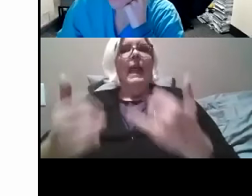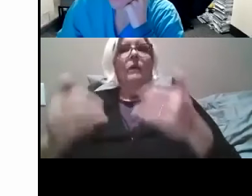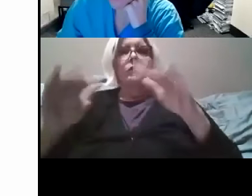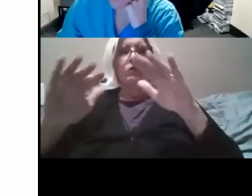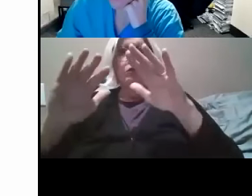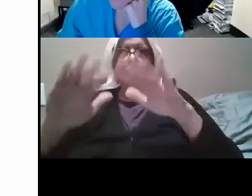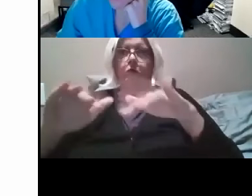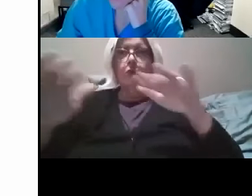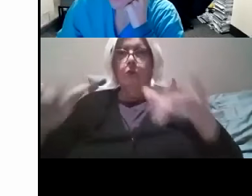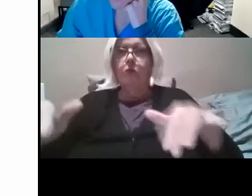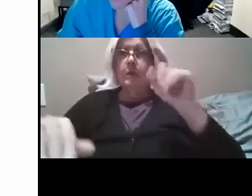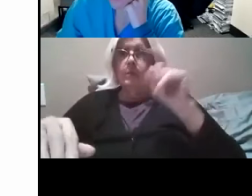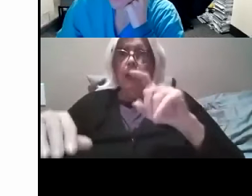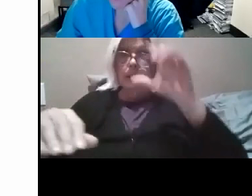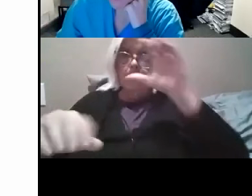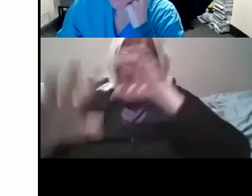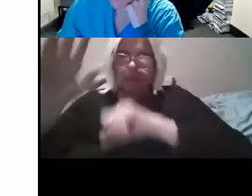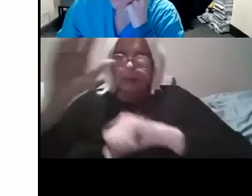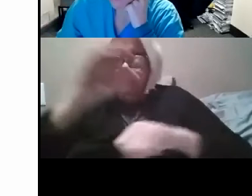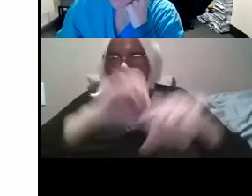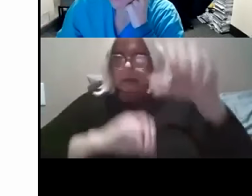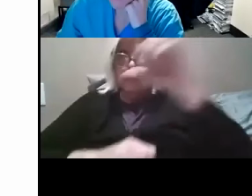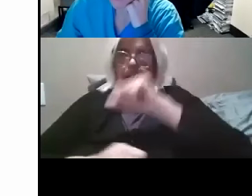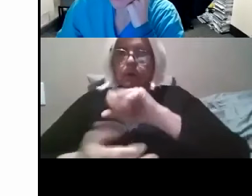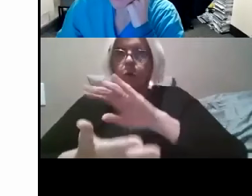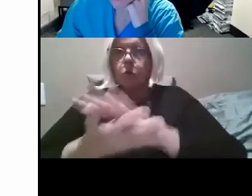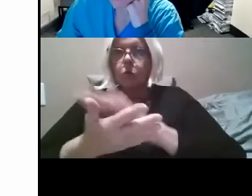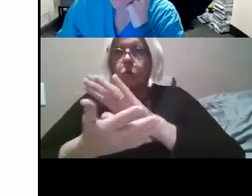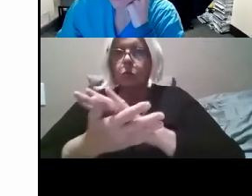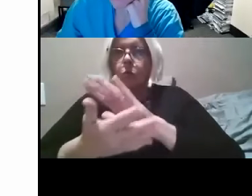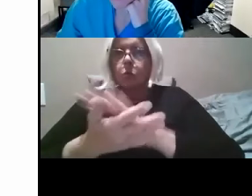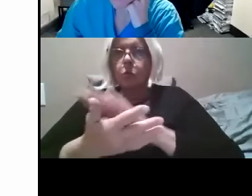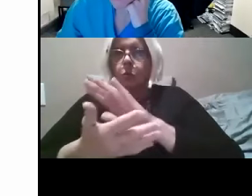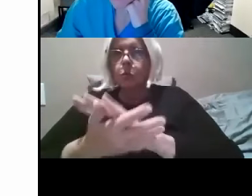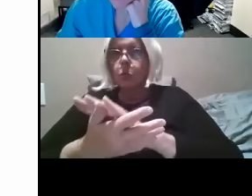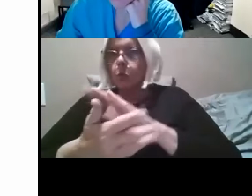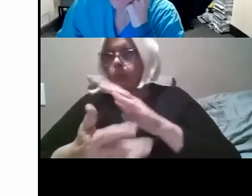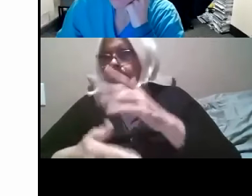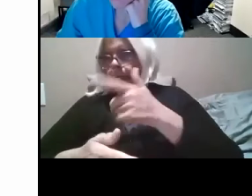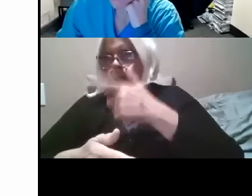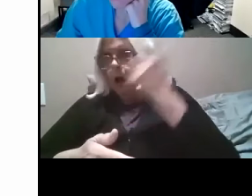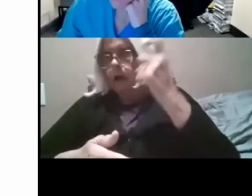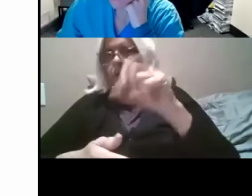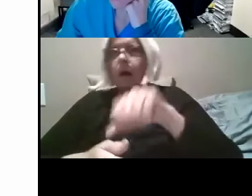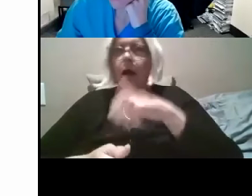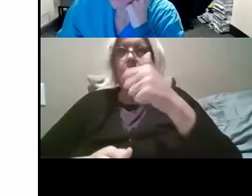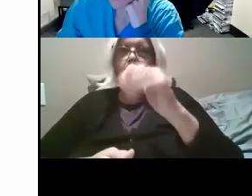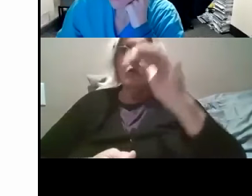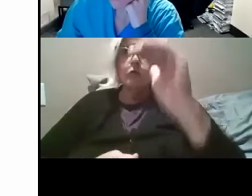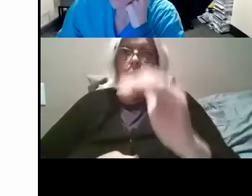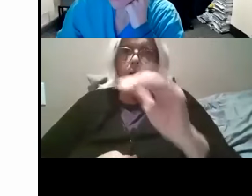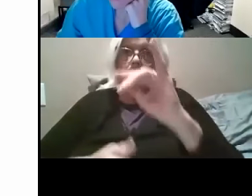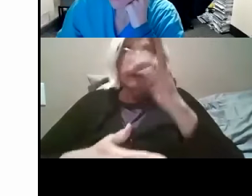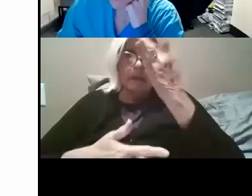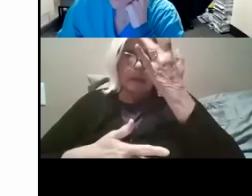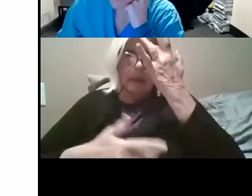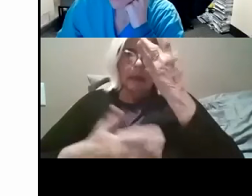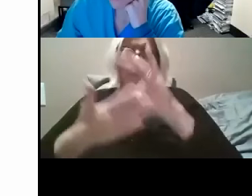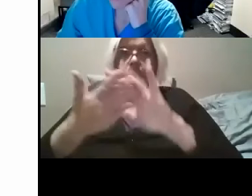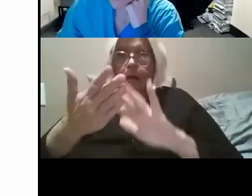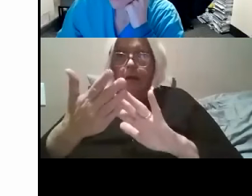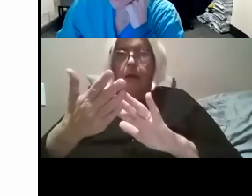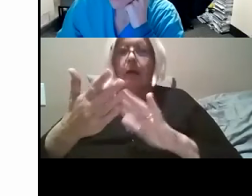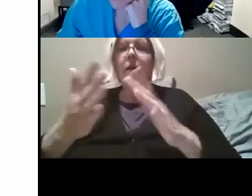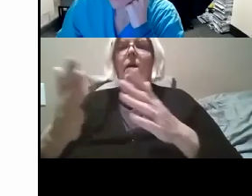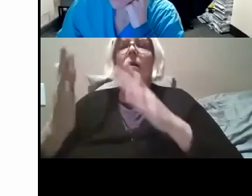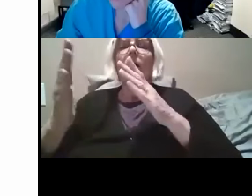had last year. Like, I don't know what that risk does to them over a lifetime. I want them to be able to be